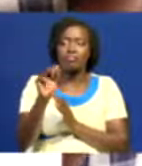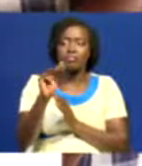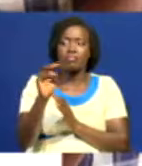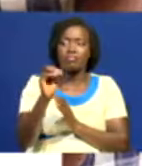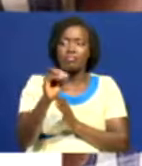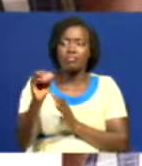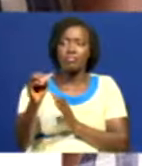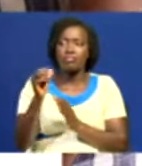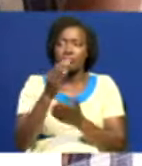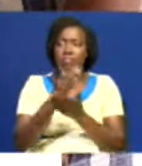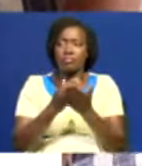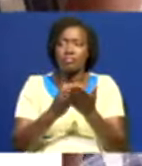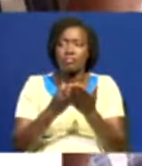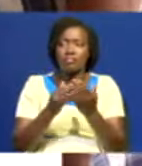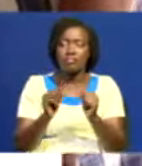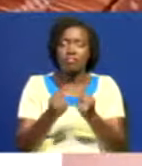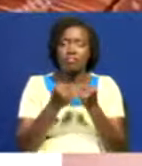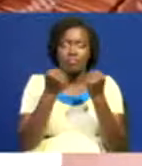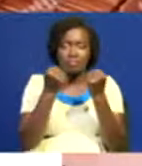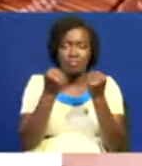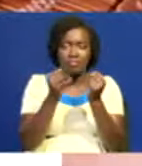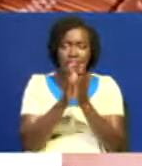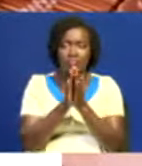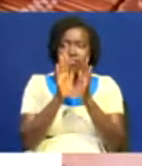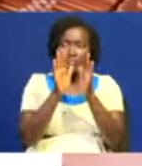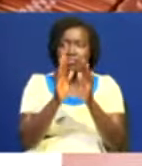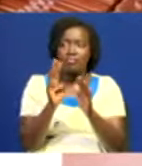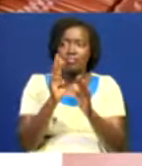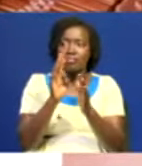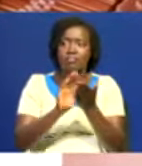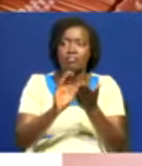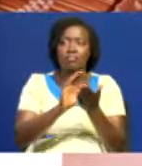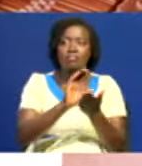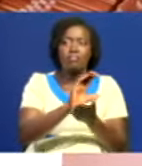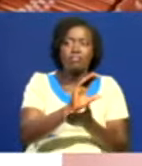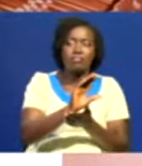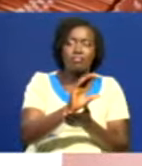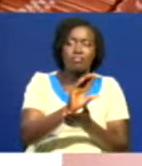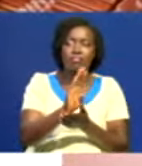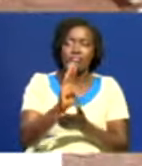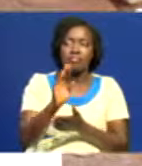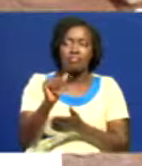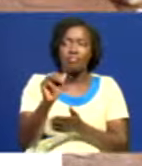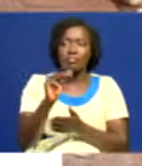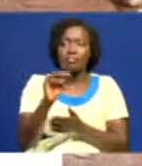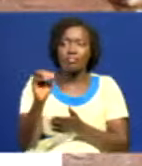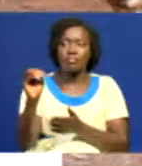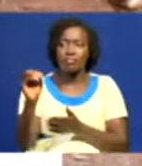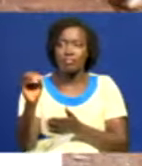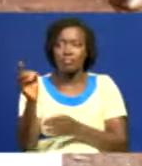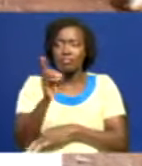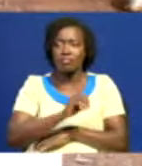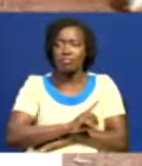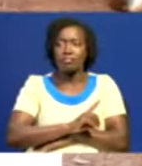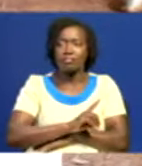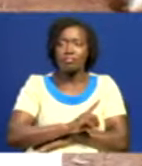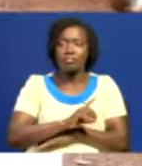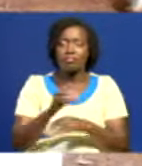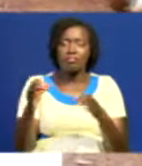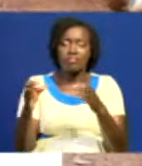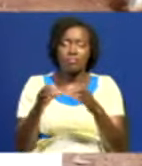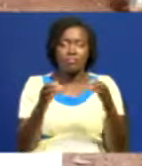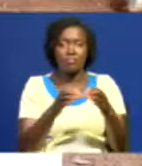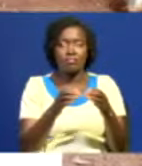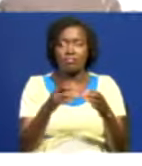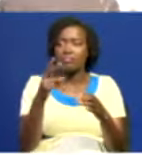part of efforts to safeguard the vital water supply. The World Bamboo Day, set aside by World Bamboo Organization